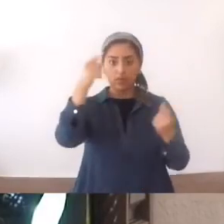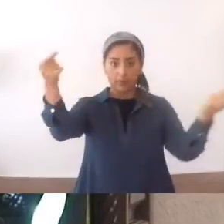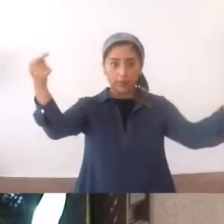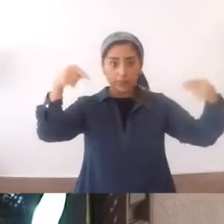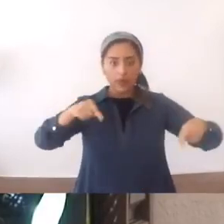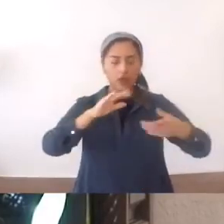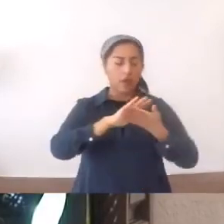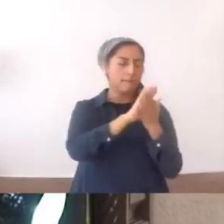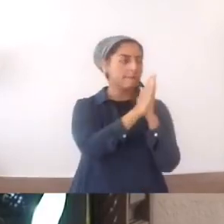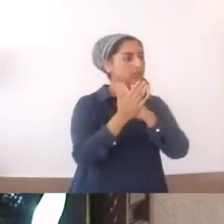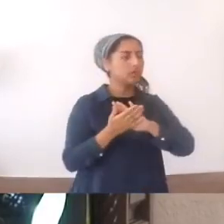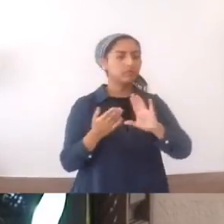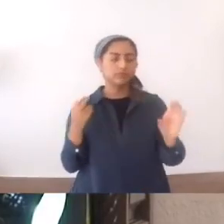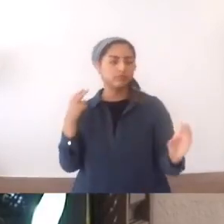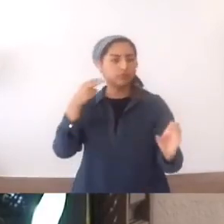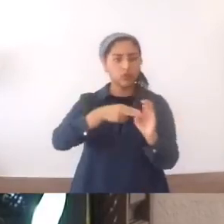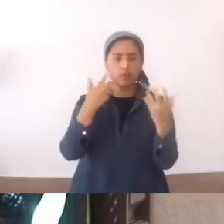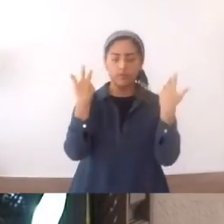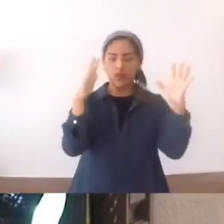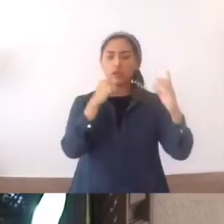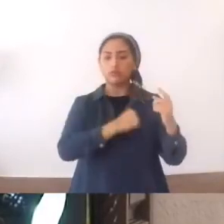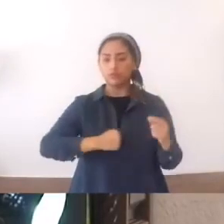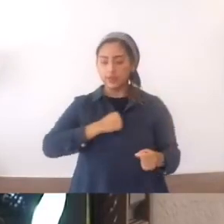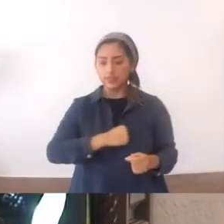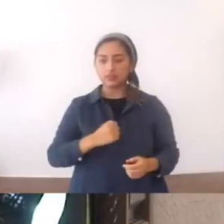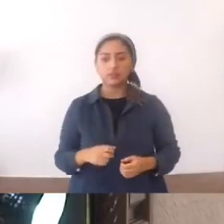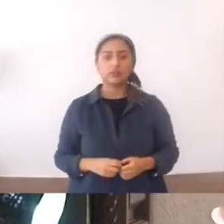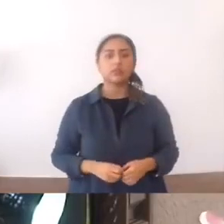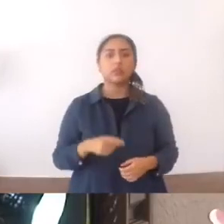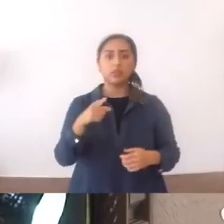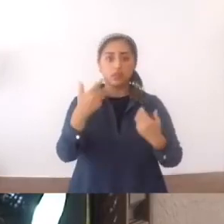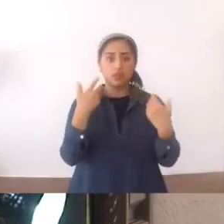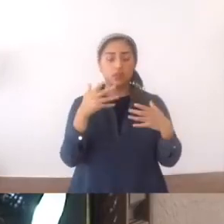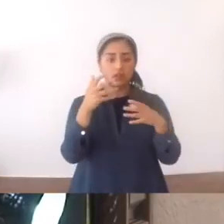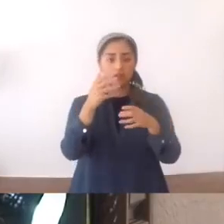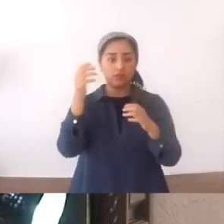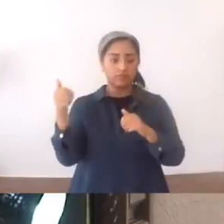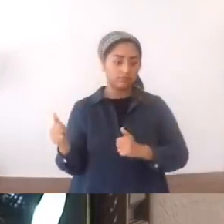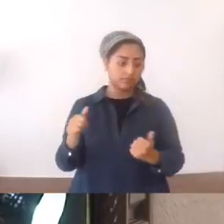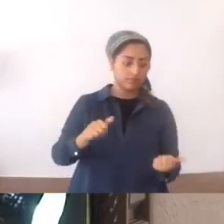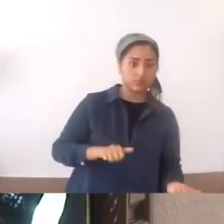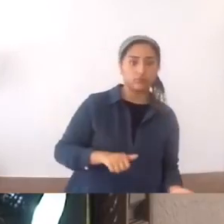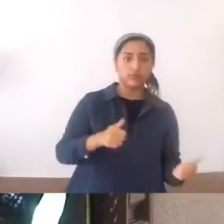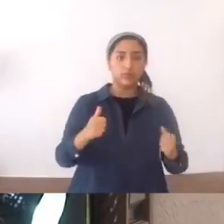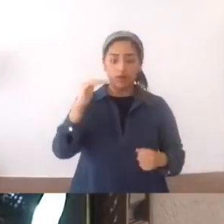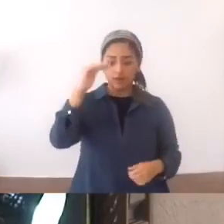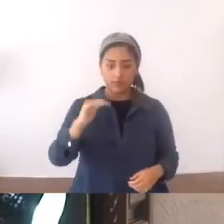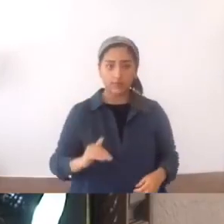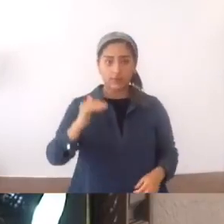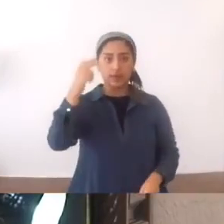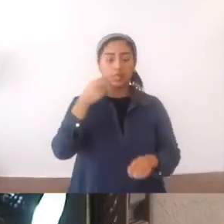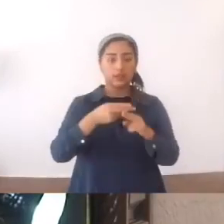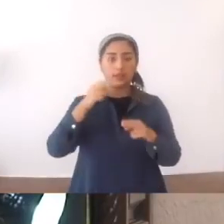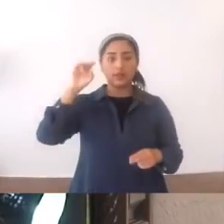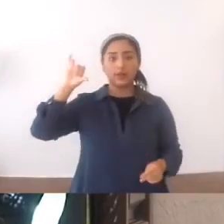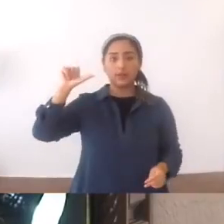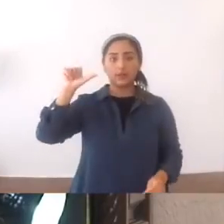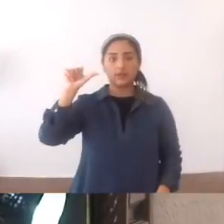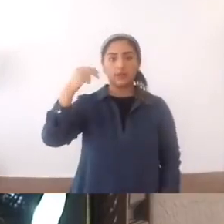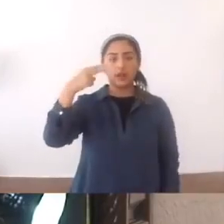hayas restaurado el Eterno, the Eternal Father restored te you, hayas arrepentido, you made a hayas repentance, recibido tevilá, you received your